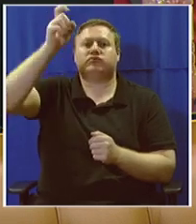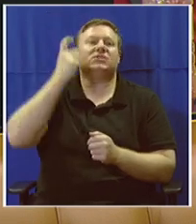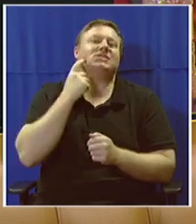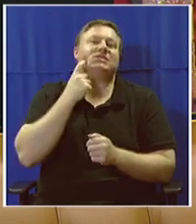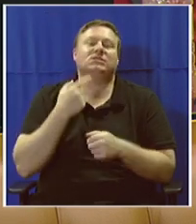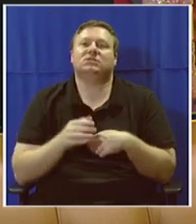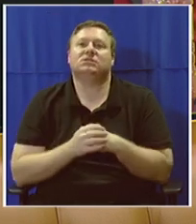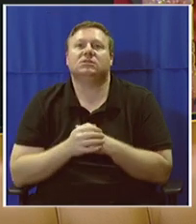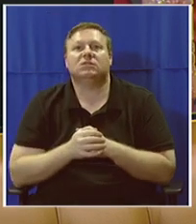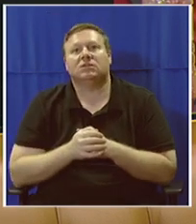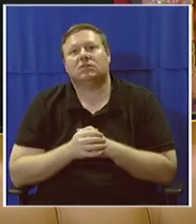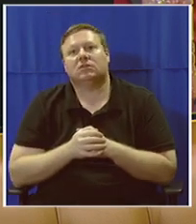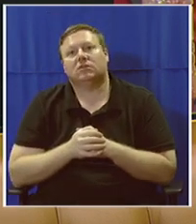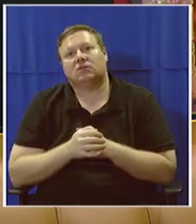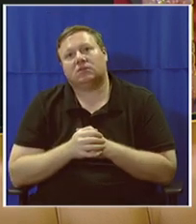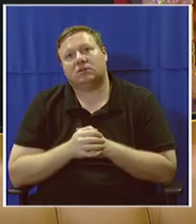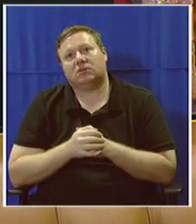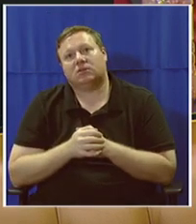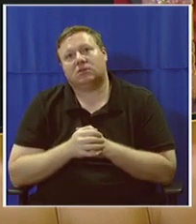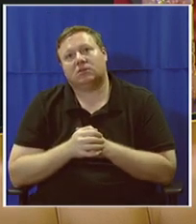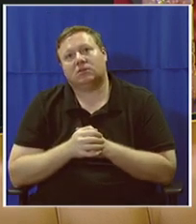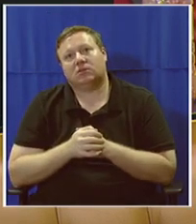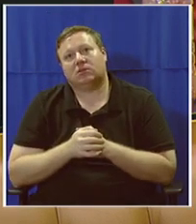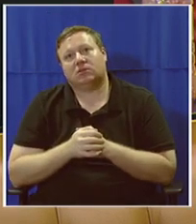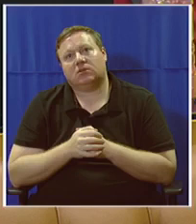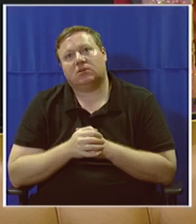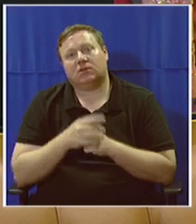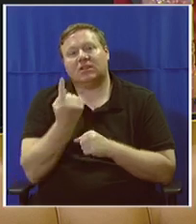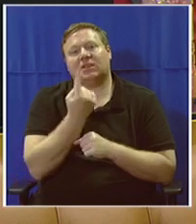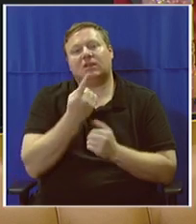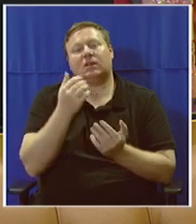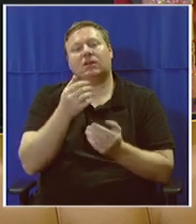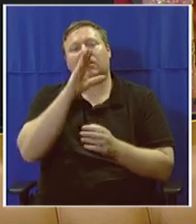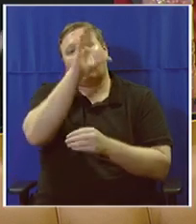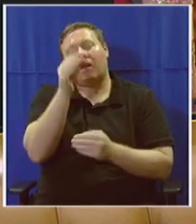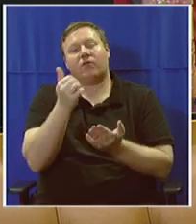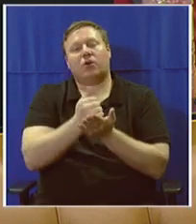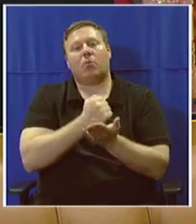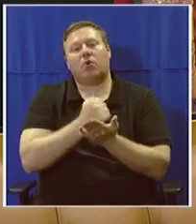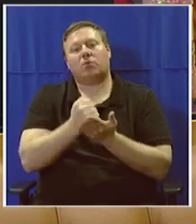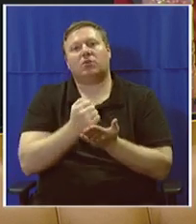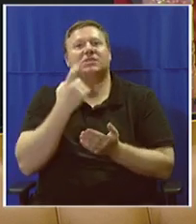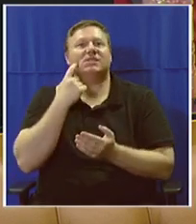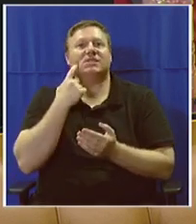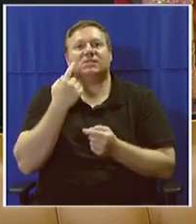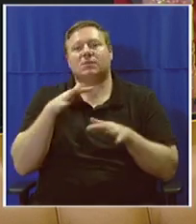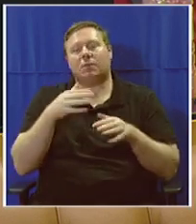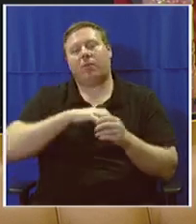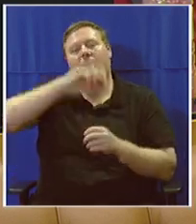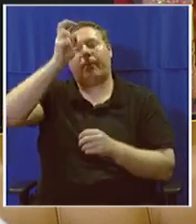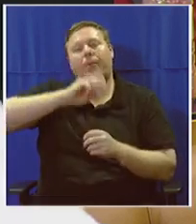single visa by member states and ultimately a single African passport to ensure free movement to all African